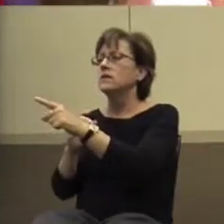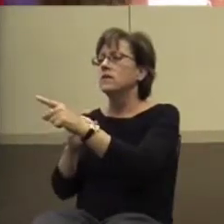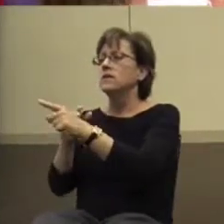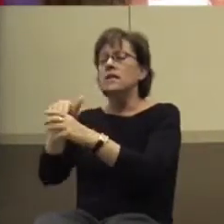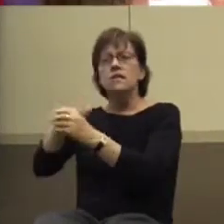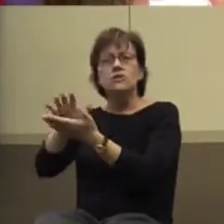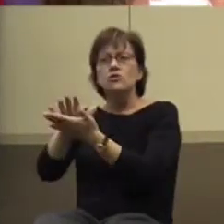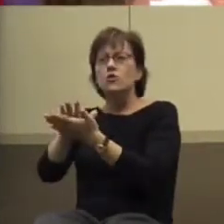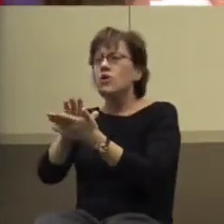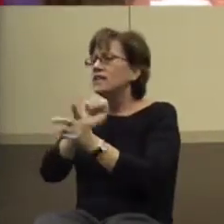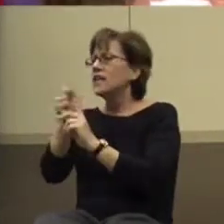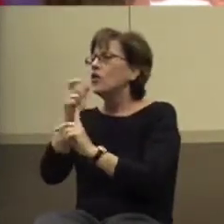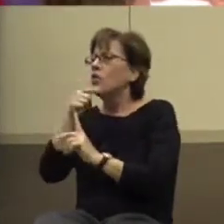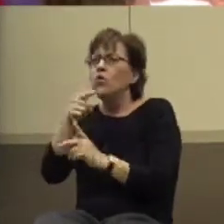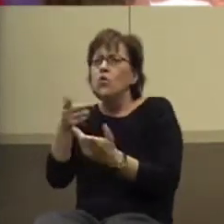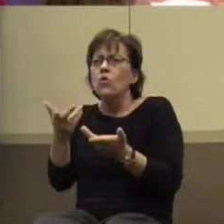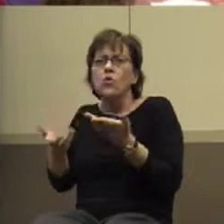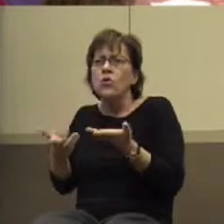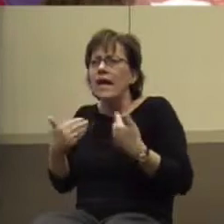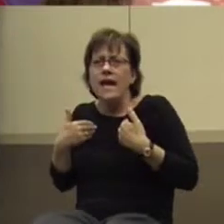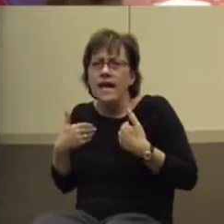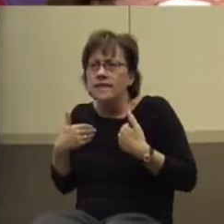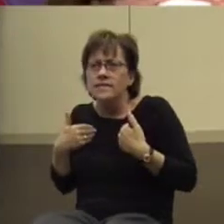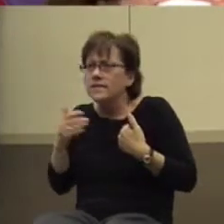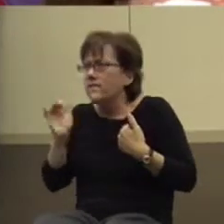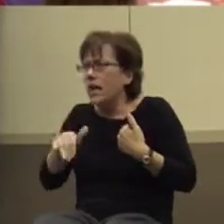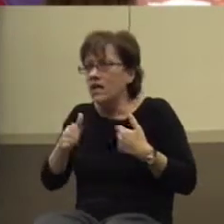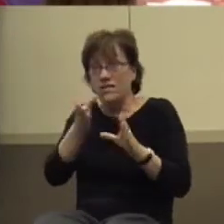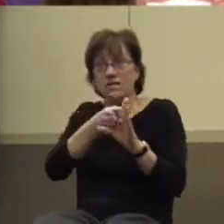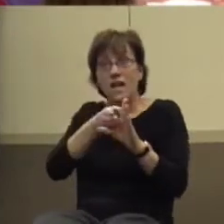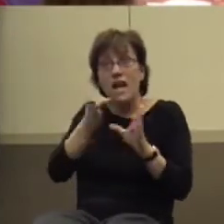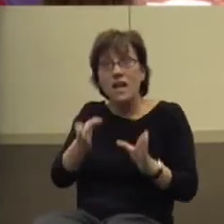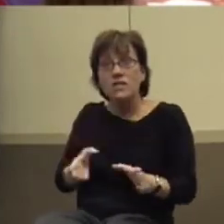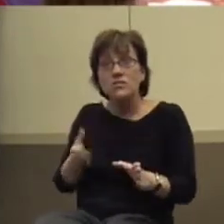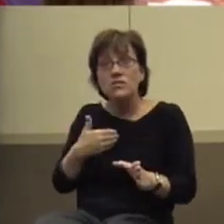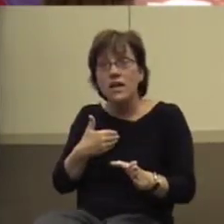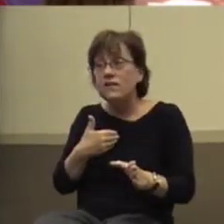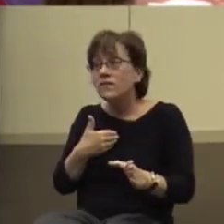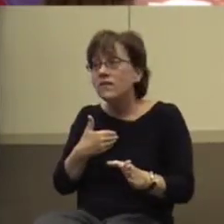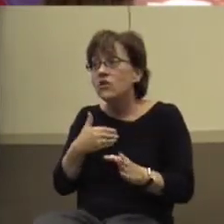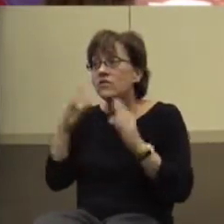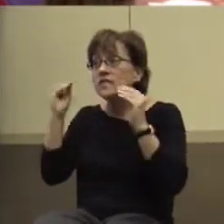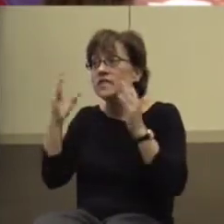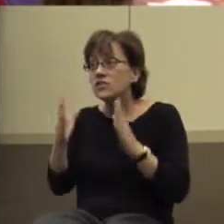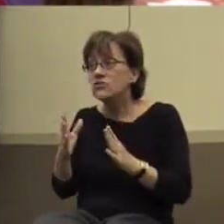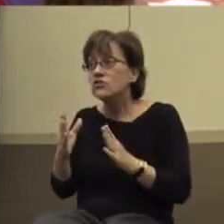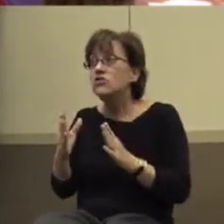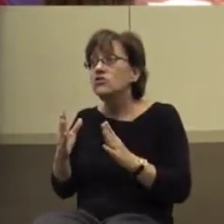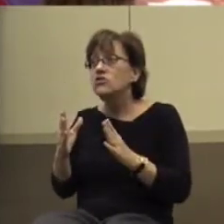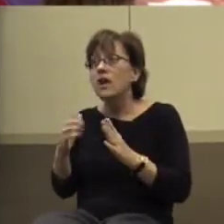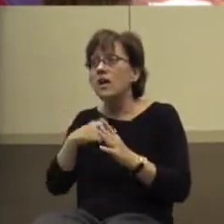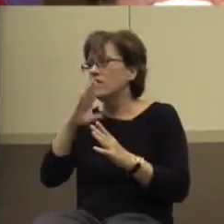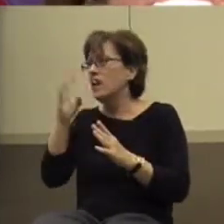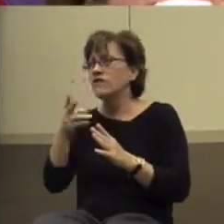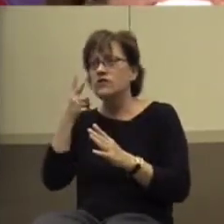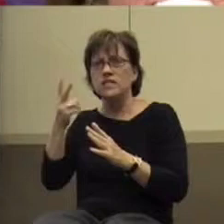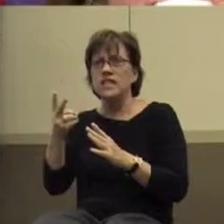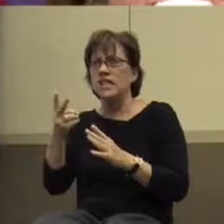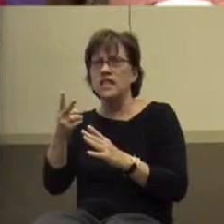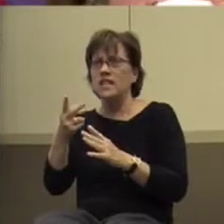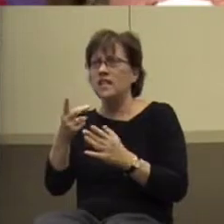that the psychologist? I'm a teacher and I've never seen half of these things or used them,